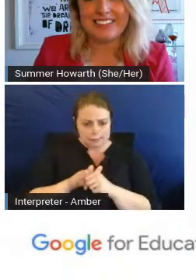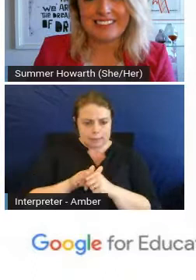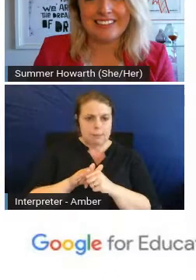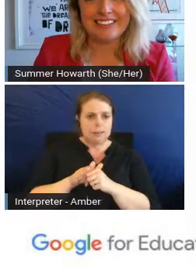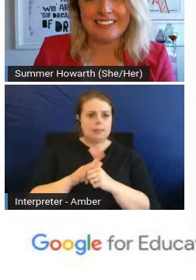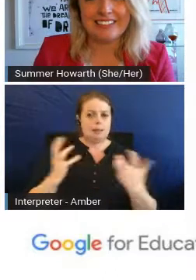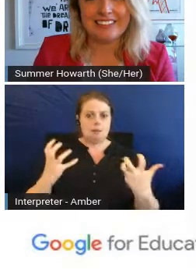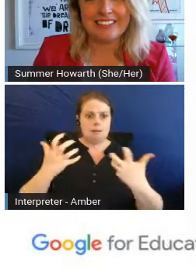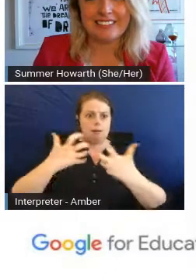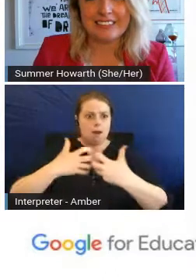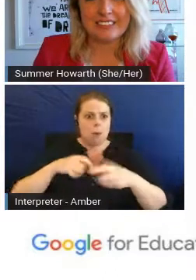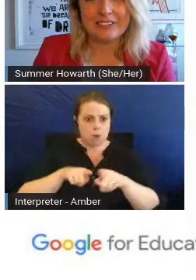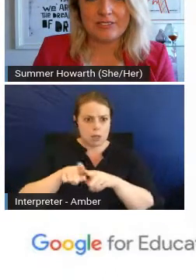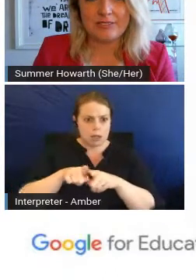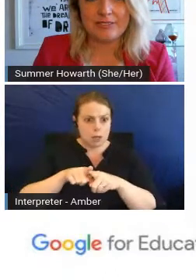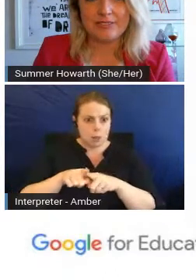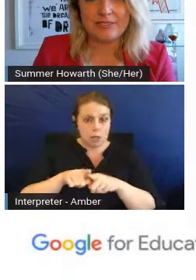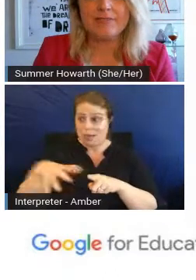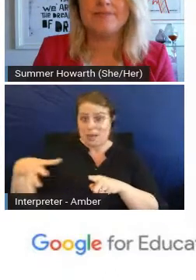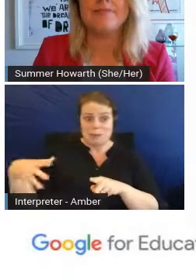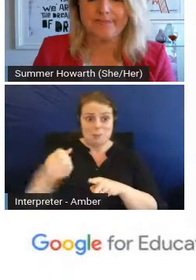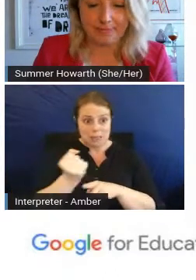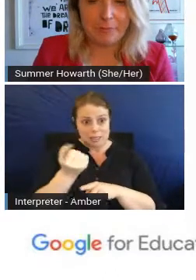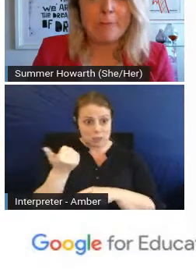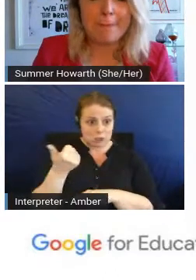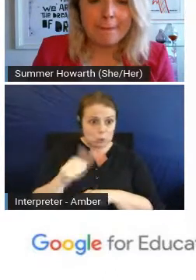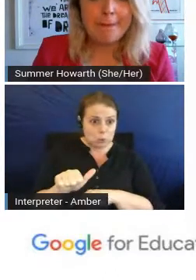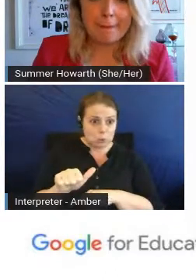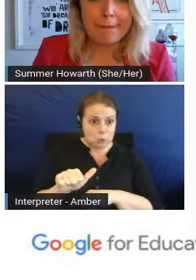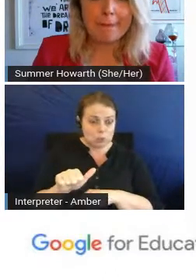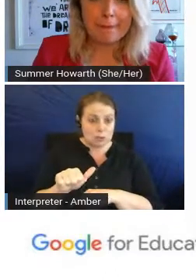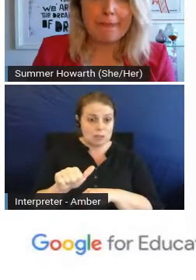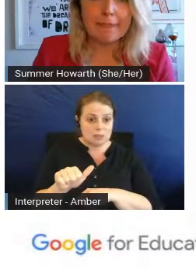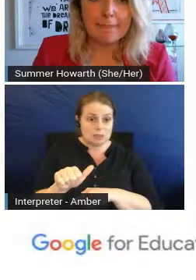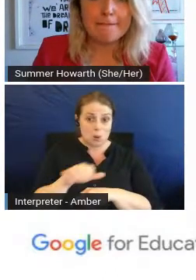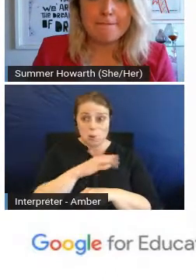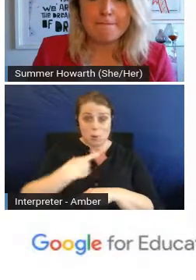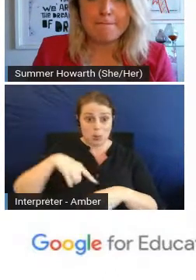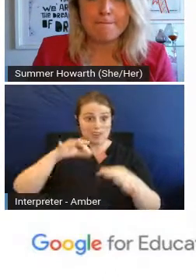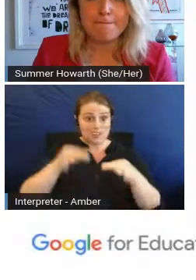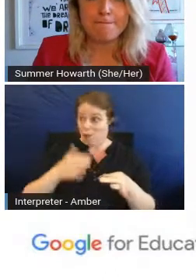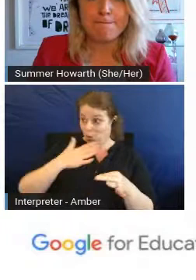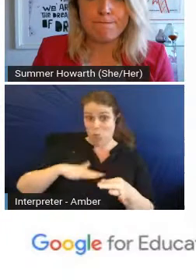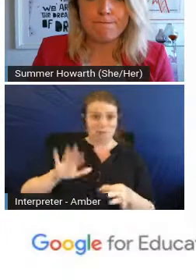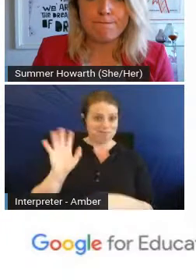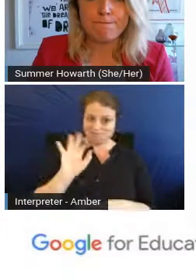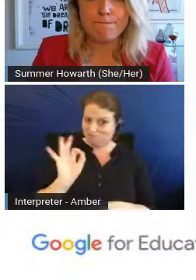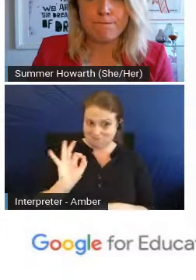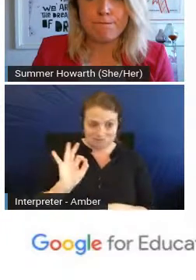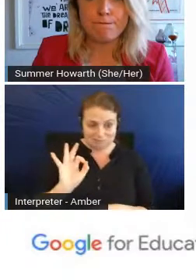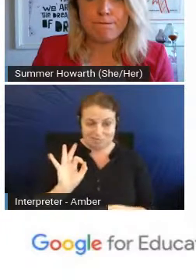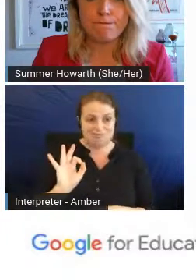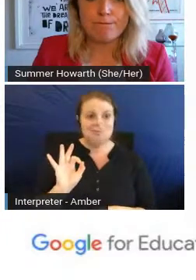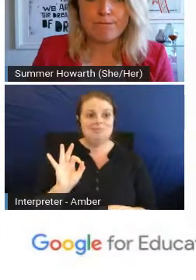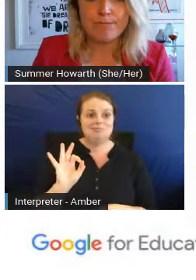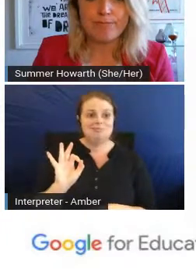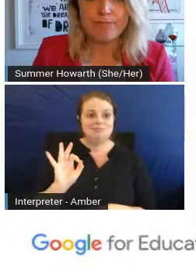learning becomes a forced innovation. It wasn't something we chose to do. It's something that was thrust upon us.